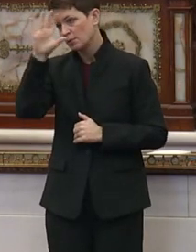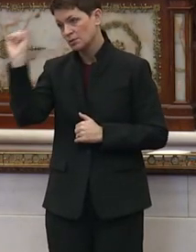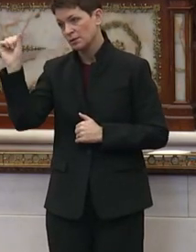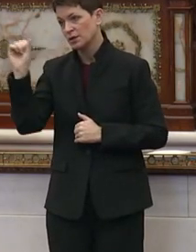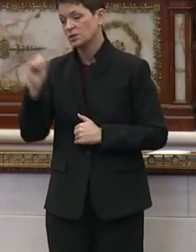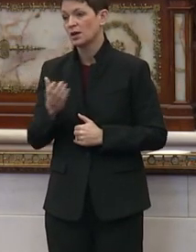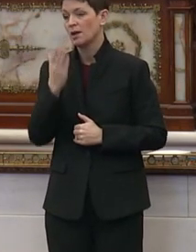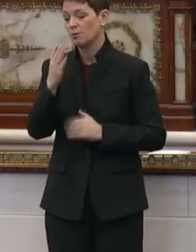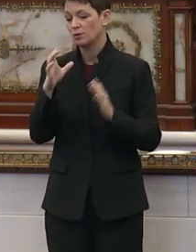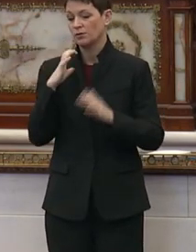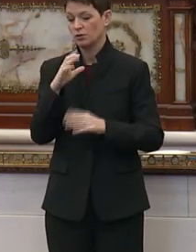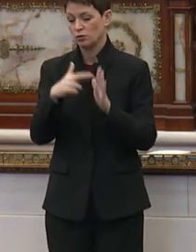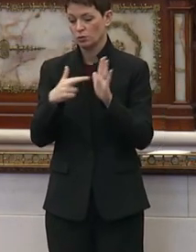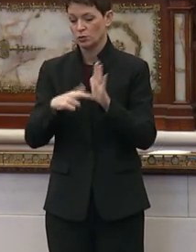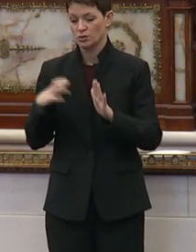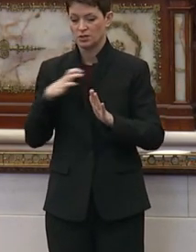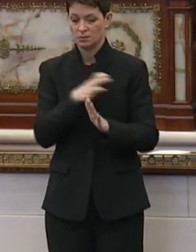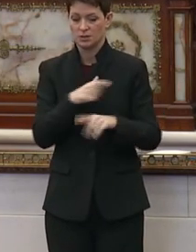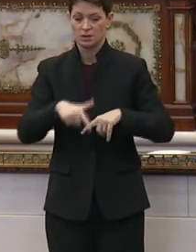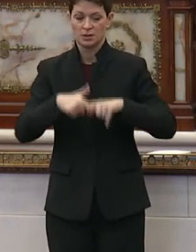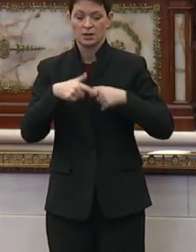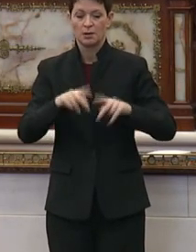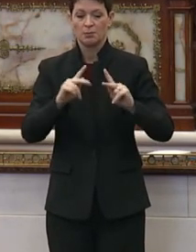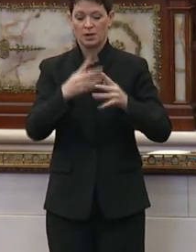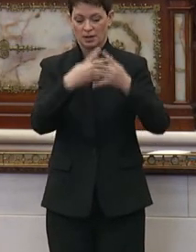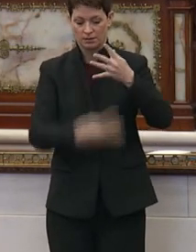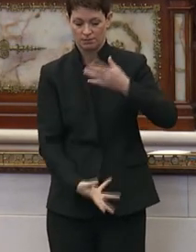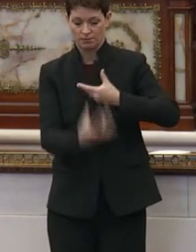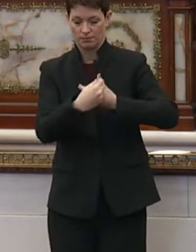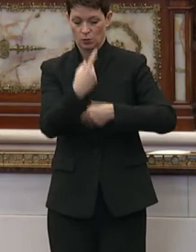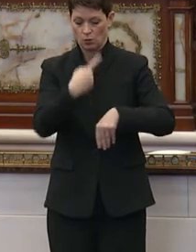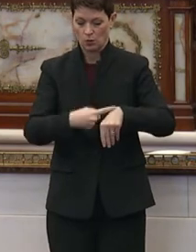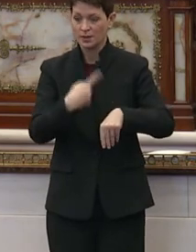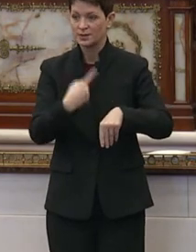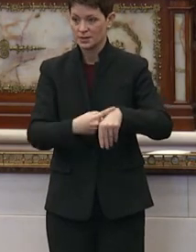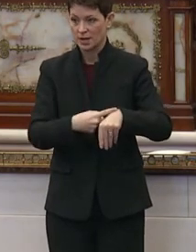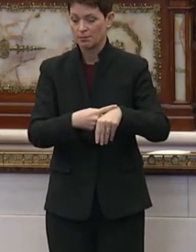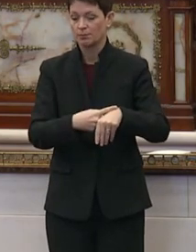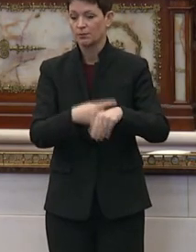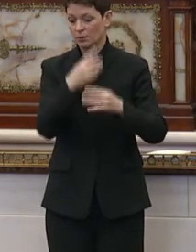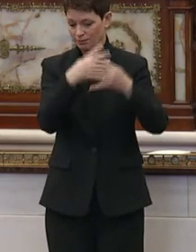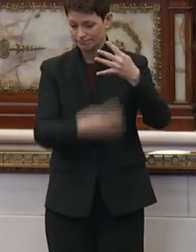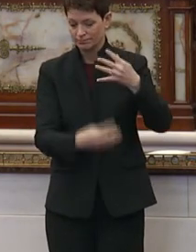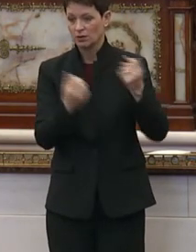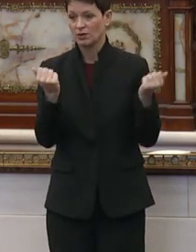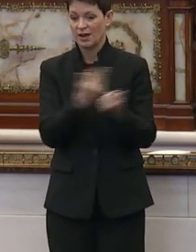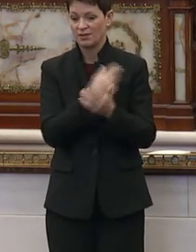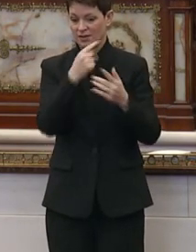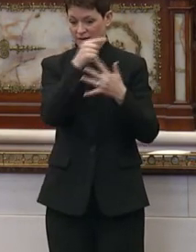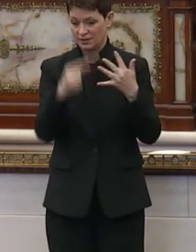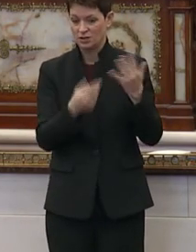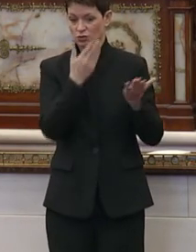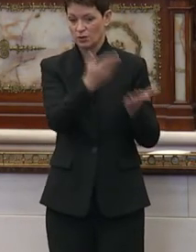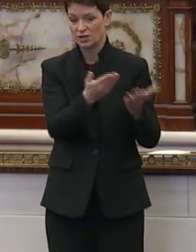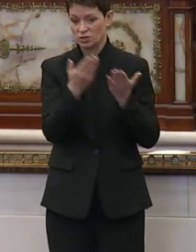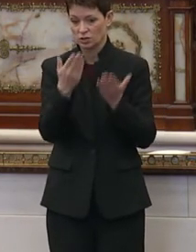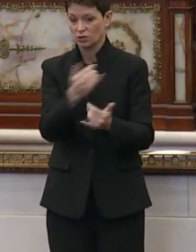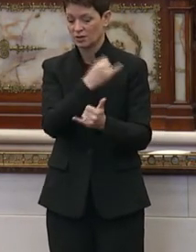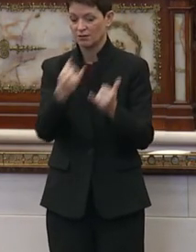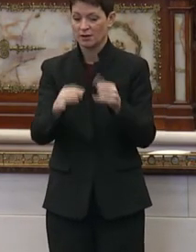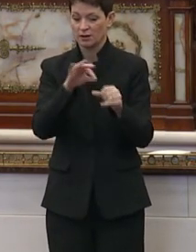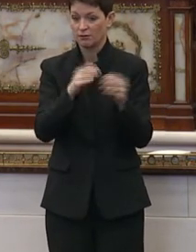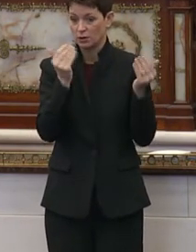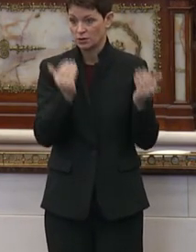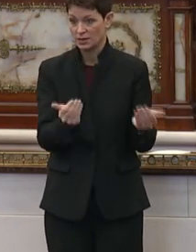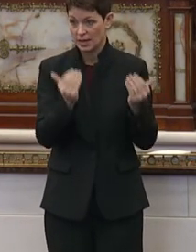President. I move that the rules of council be suspended to permit the use of a consent agenda to consider the following resolutions on the final